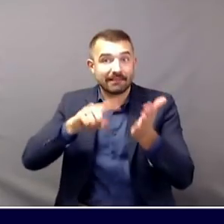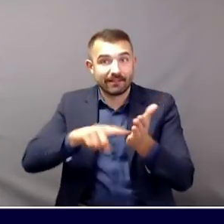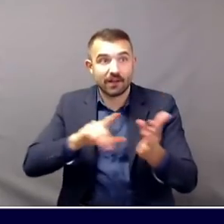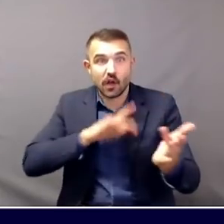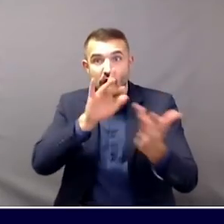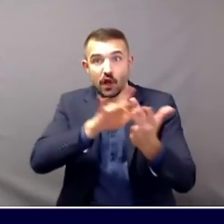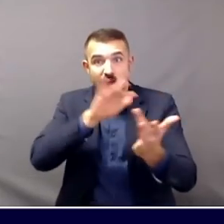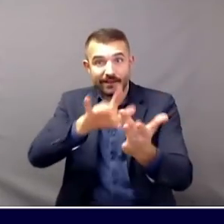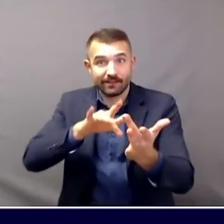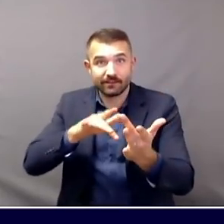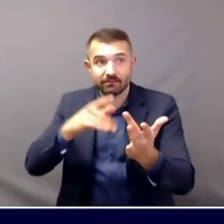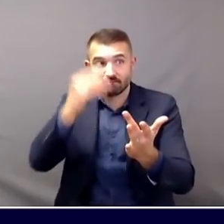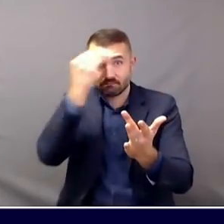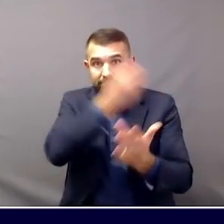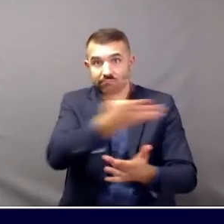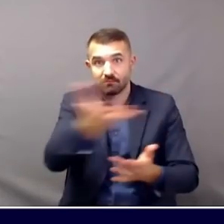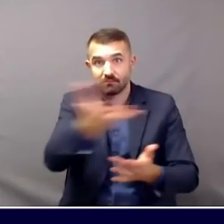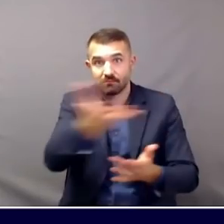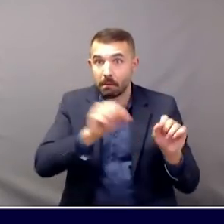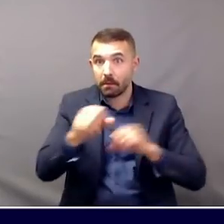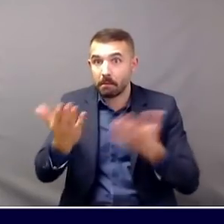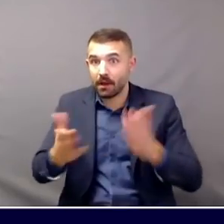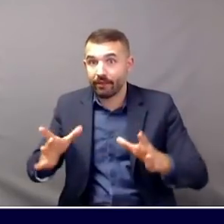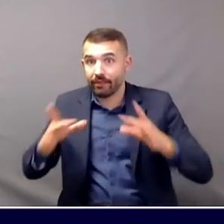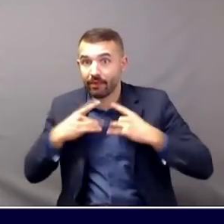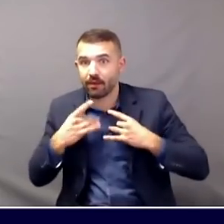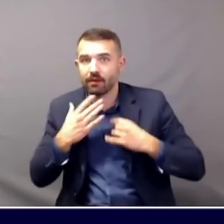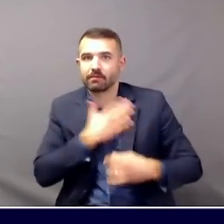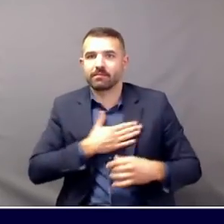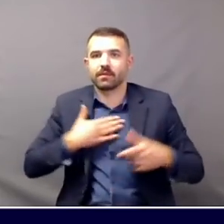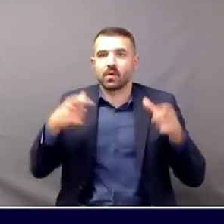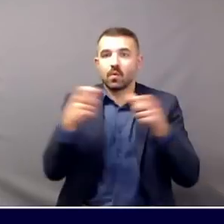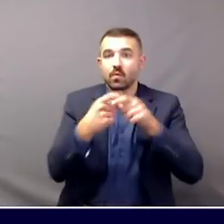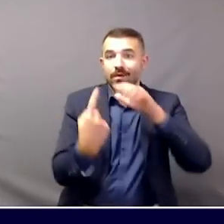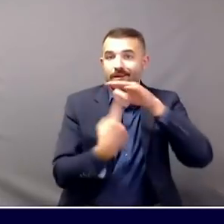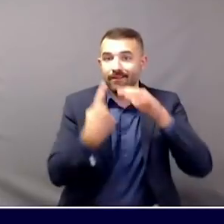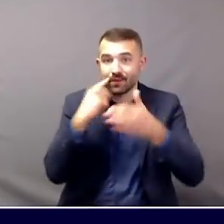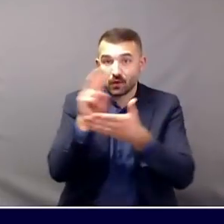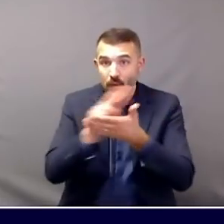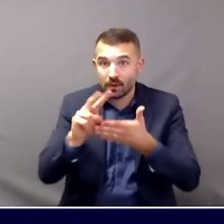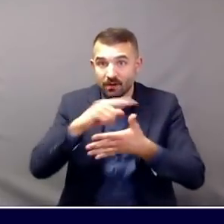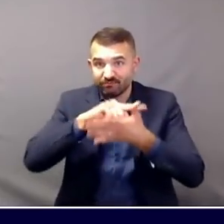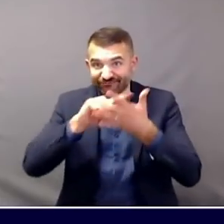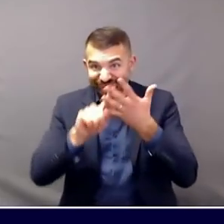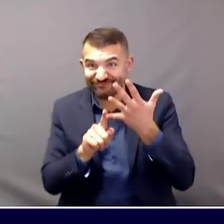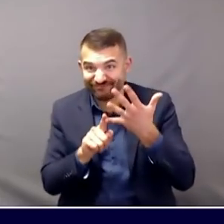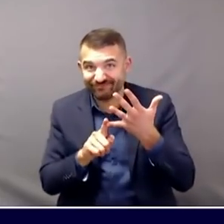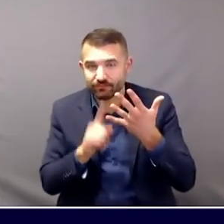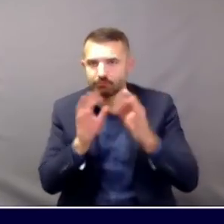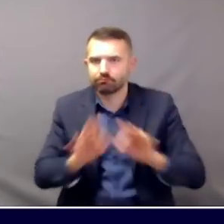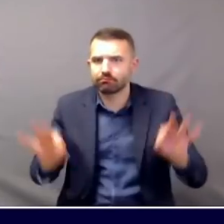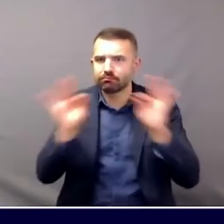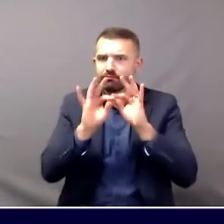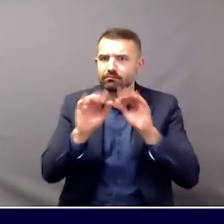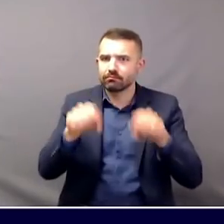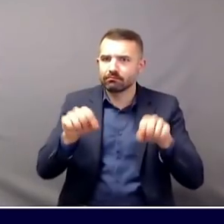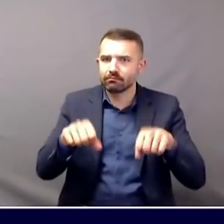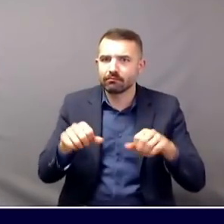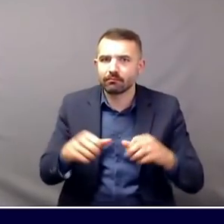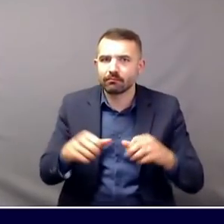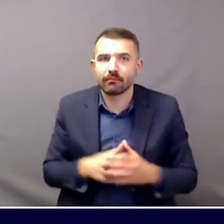been exposed and that they need to quarantine, we still believe that has value. We're not pulling away from that. Indeed, we're turning up the dial even